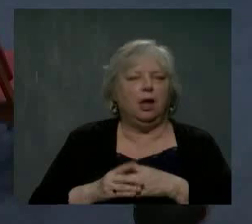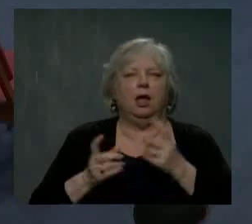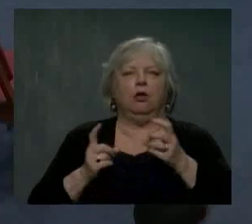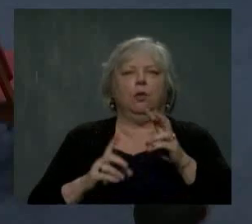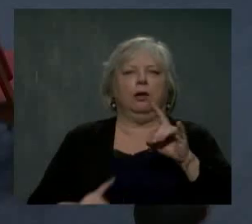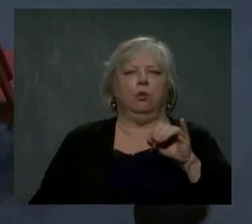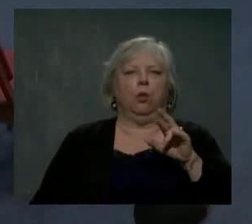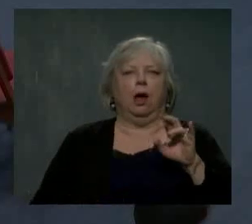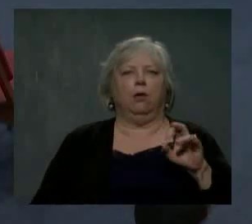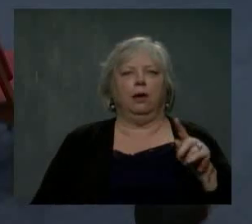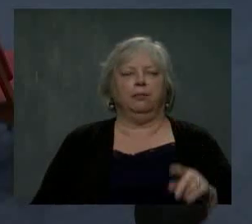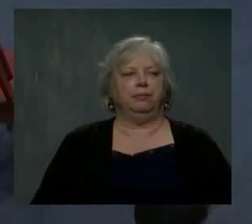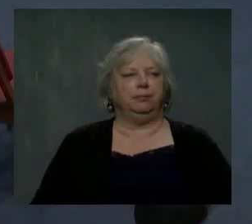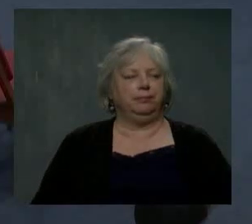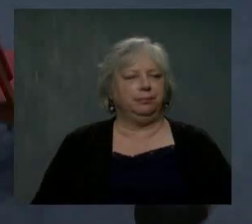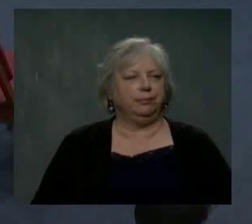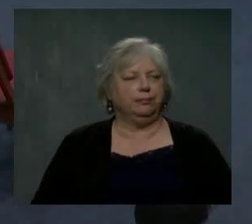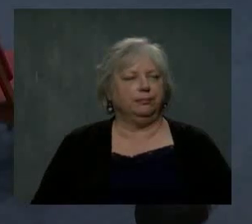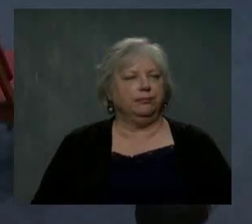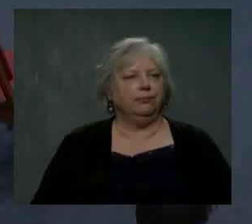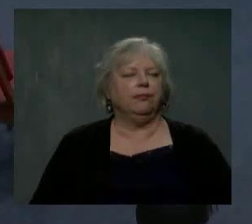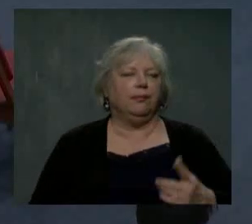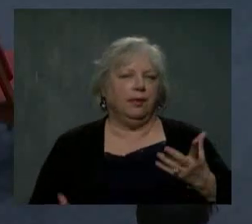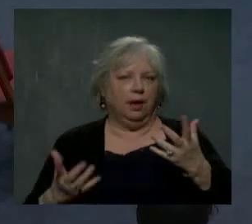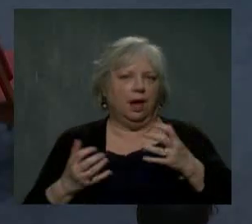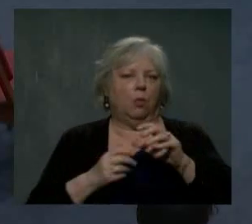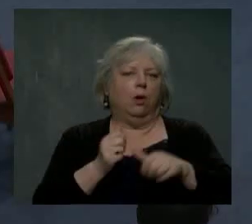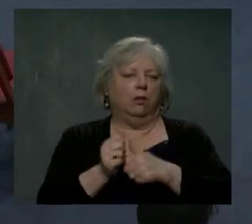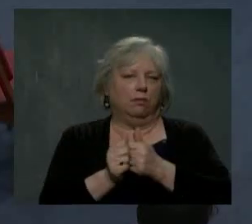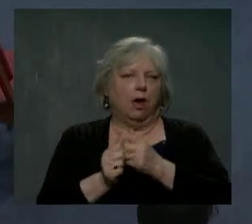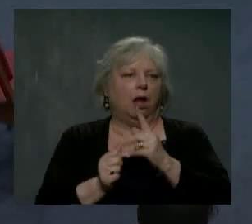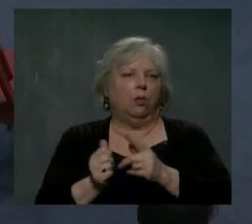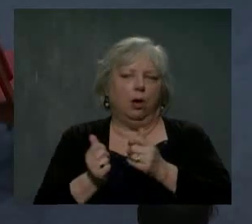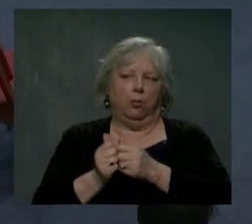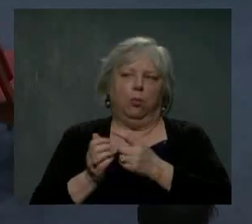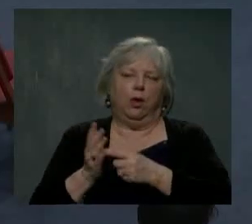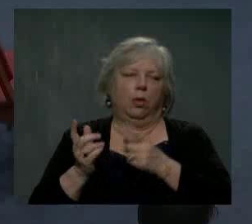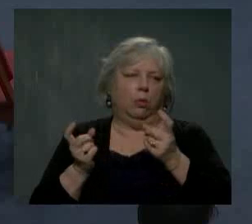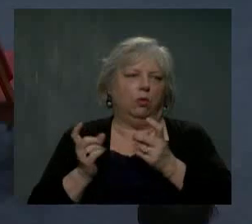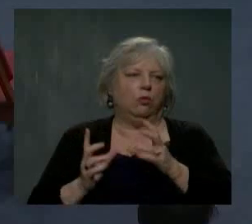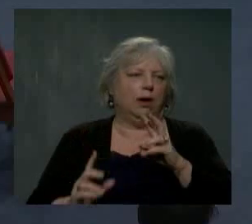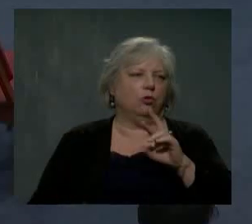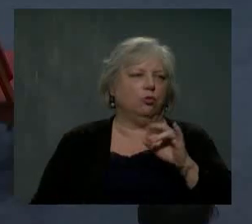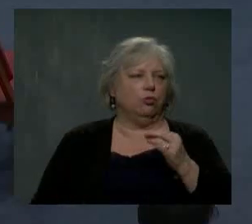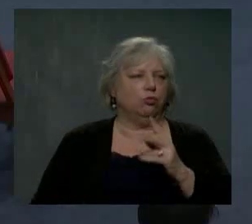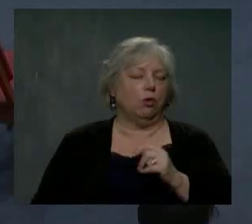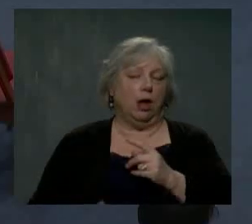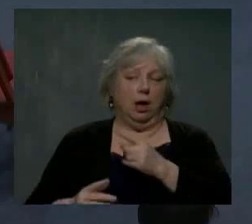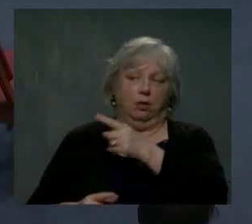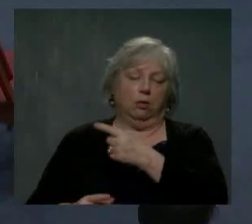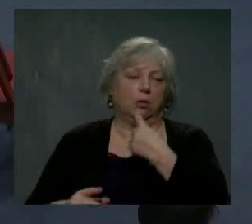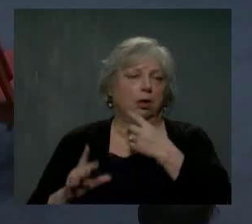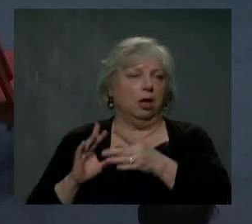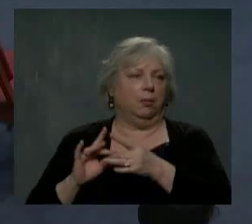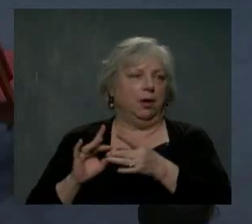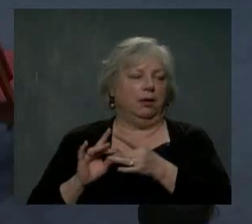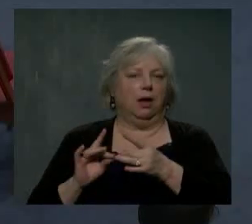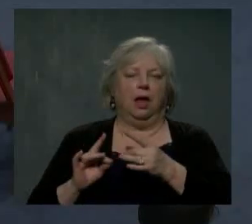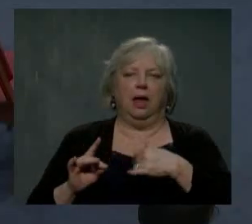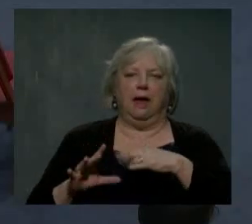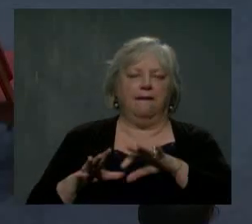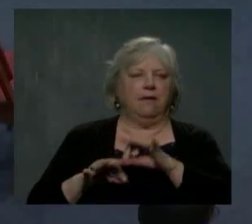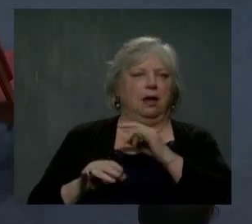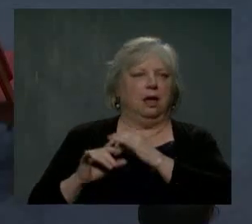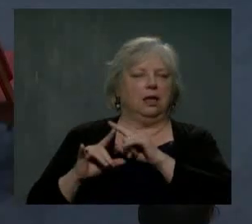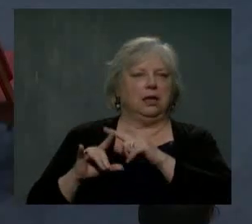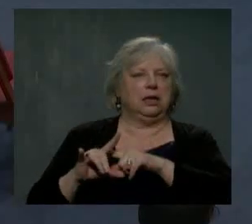Director Wyrick. Well, I just want to follow up with what Director Wright was talking about. I found out at the same time she